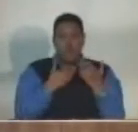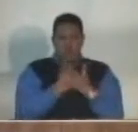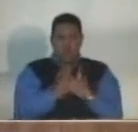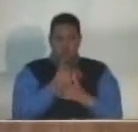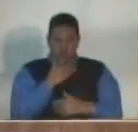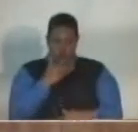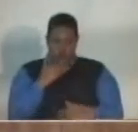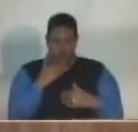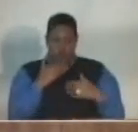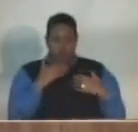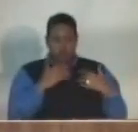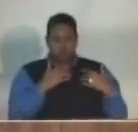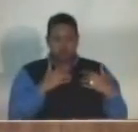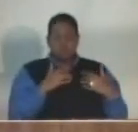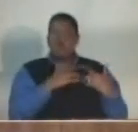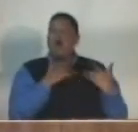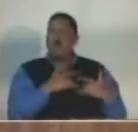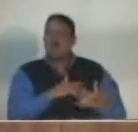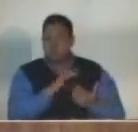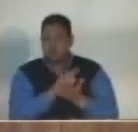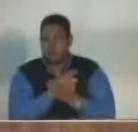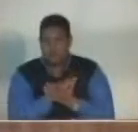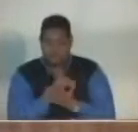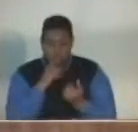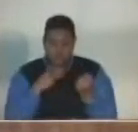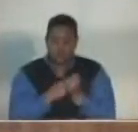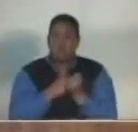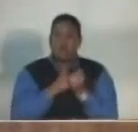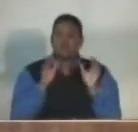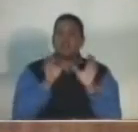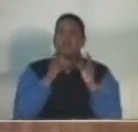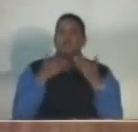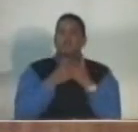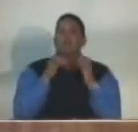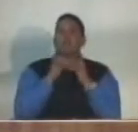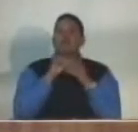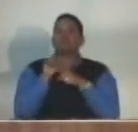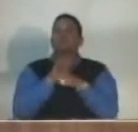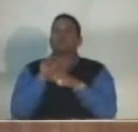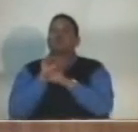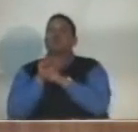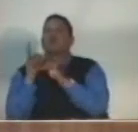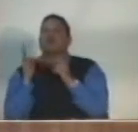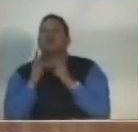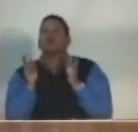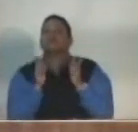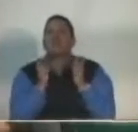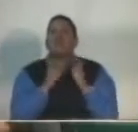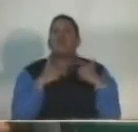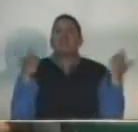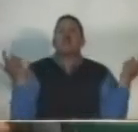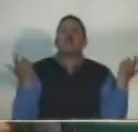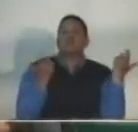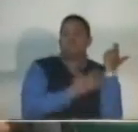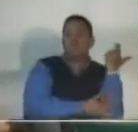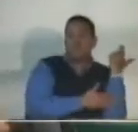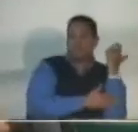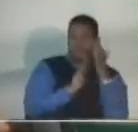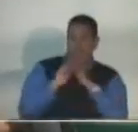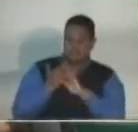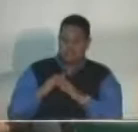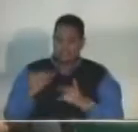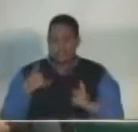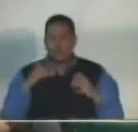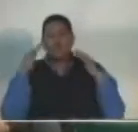Heart, supporting and certifying more training in workplaces, small and large, rural and urban. I turn now